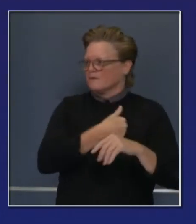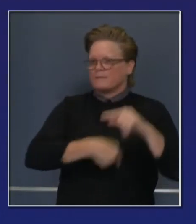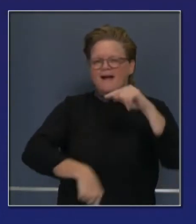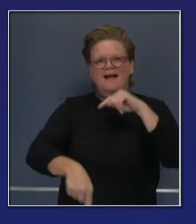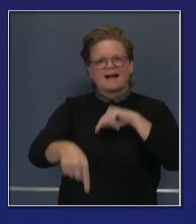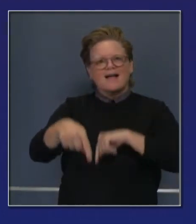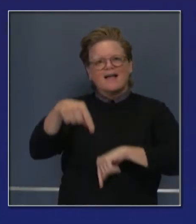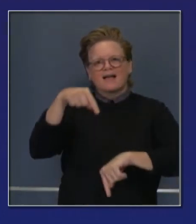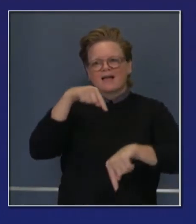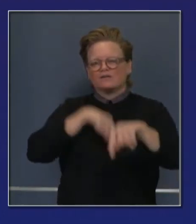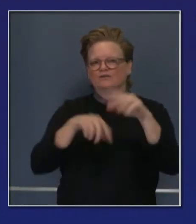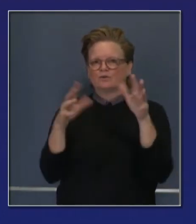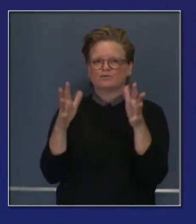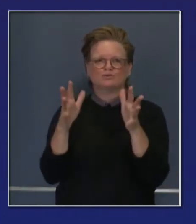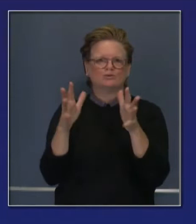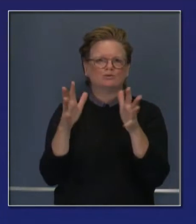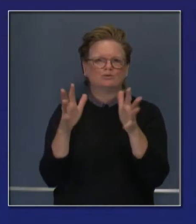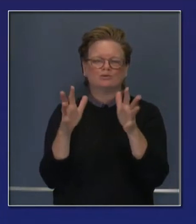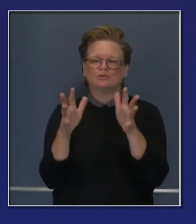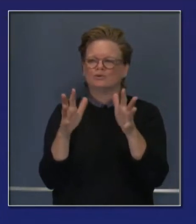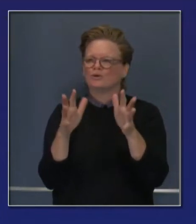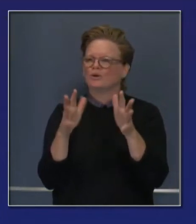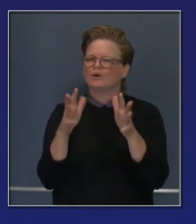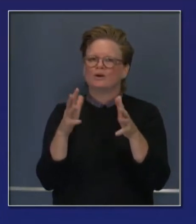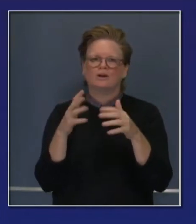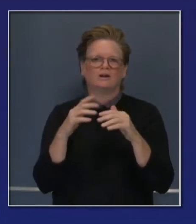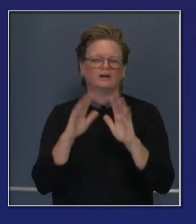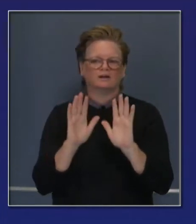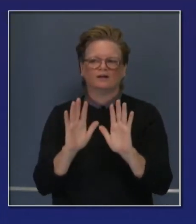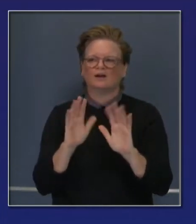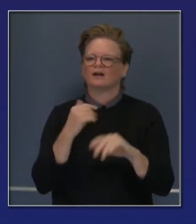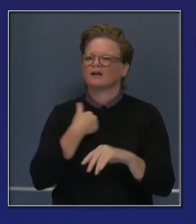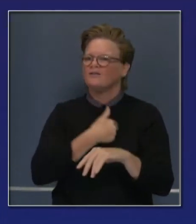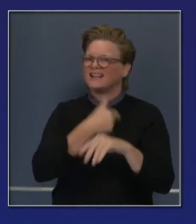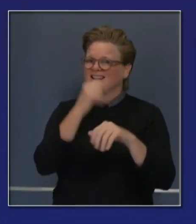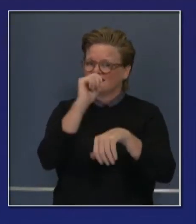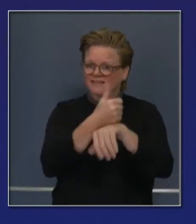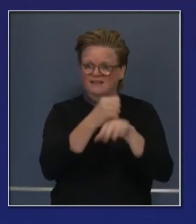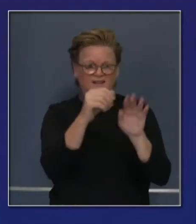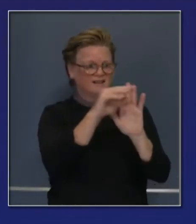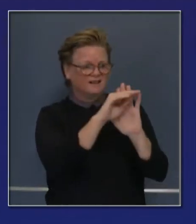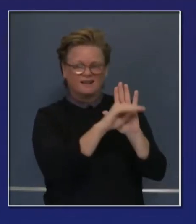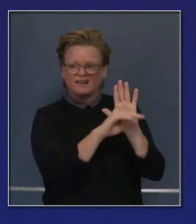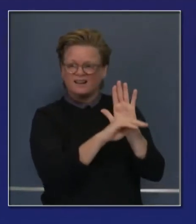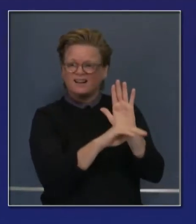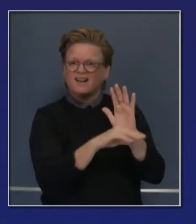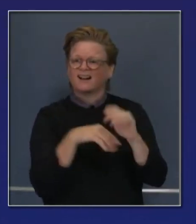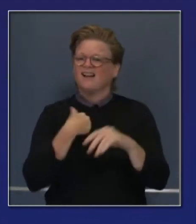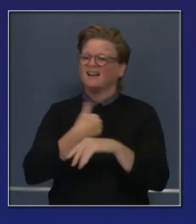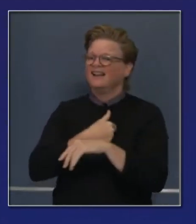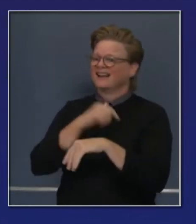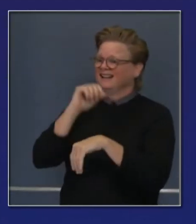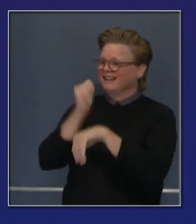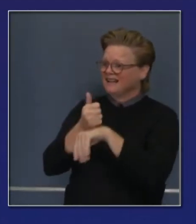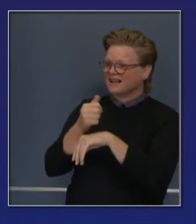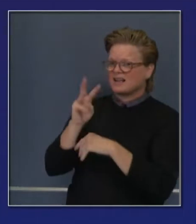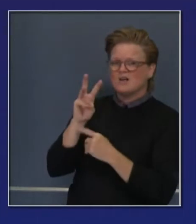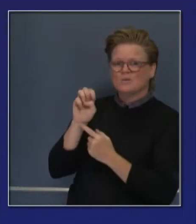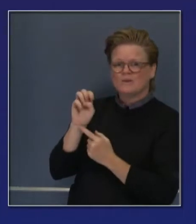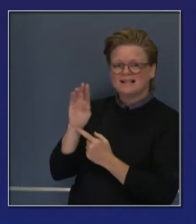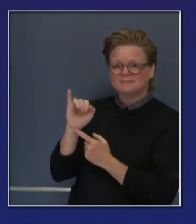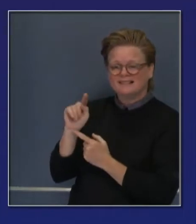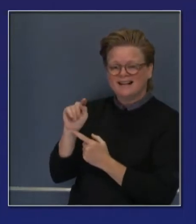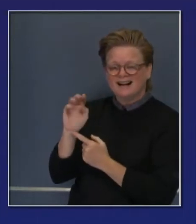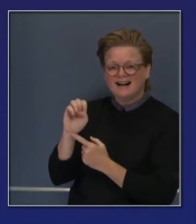months. That it's one thing to put out guidelines. It's one thing to have a website. It's one thing to have information that may be universally